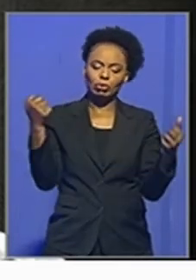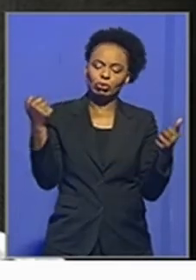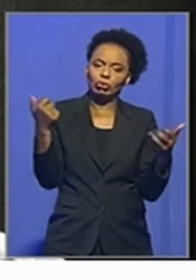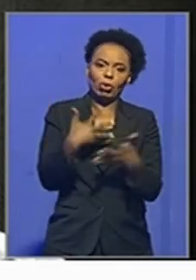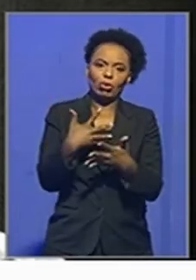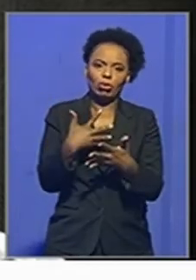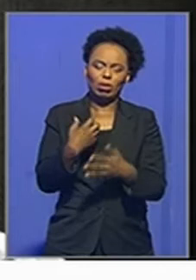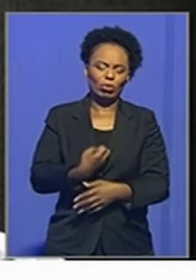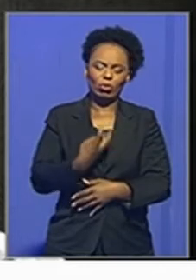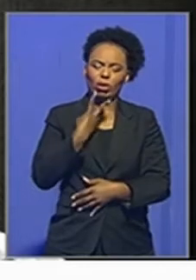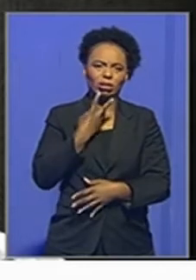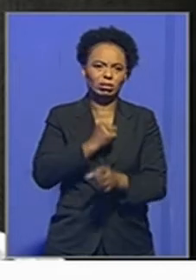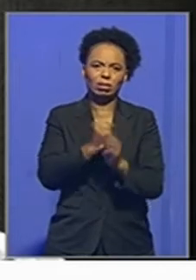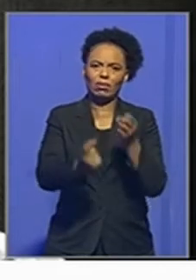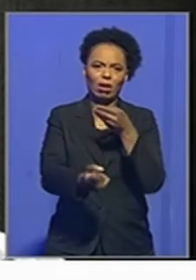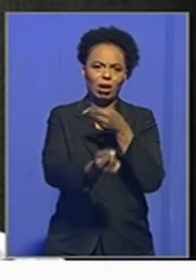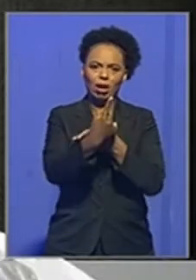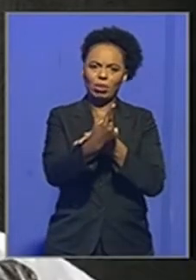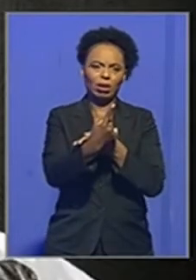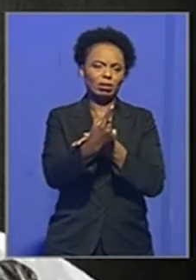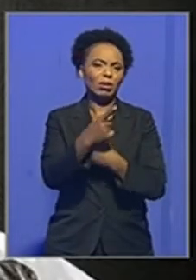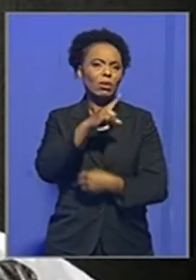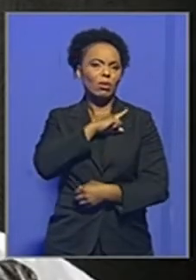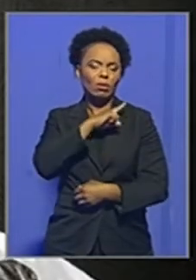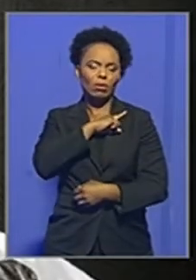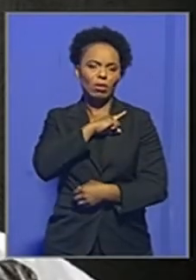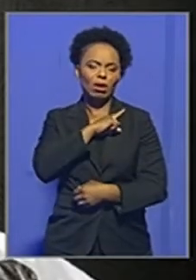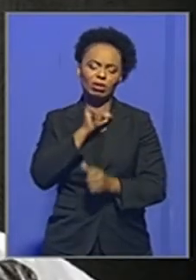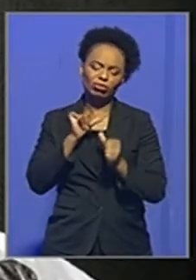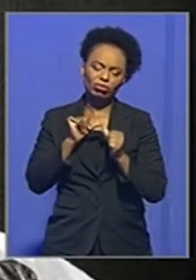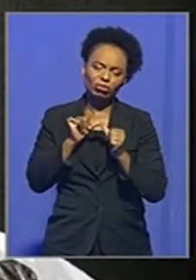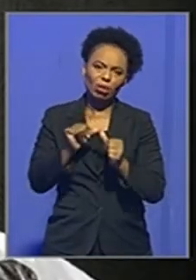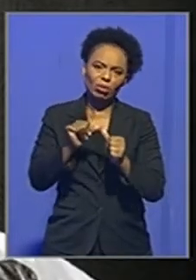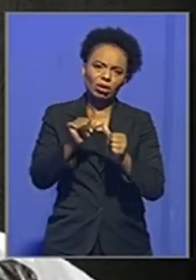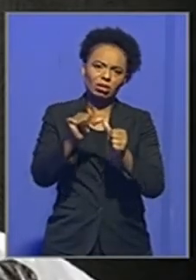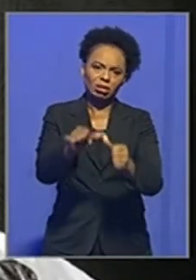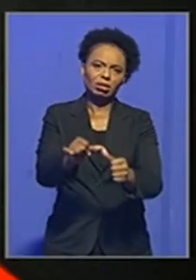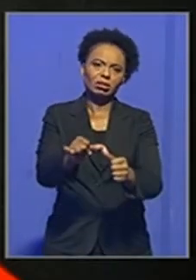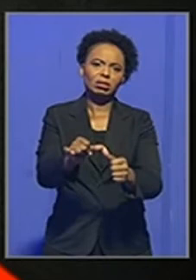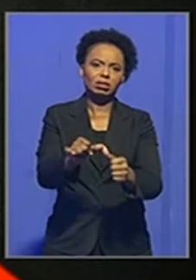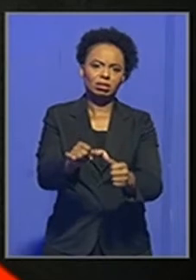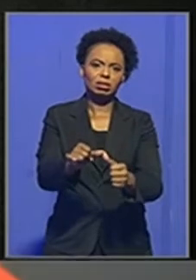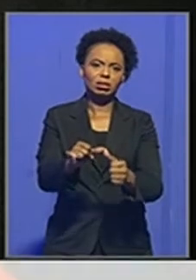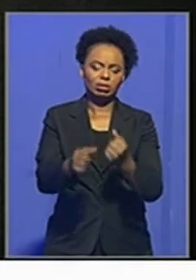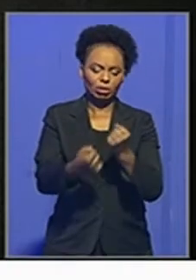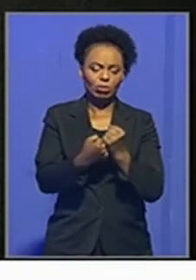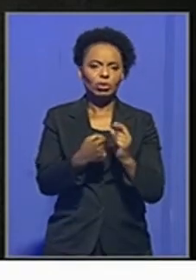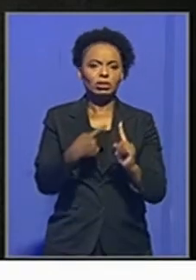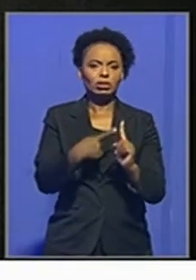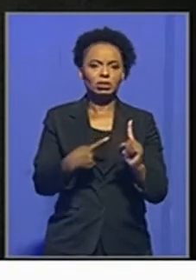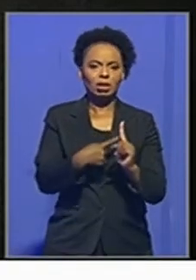happen because there was stability in that part of the country. We are saddened by his